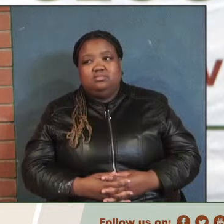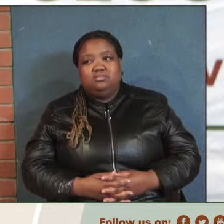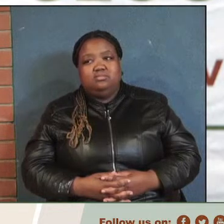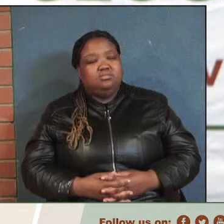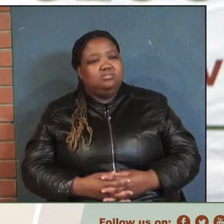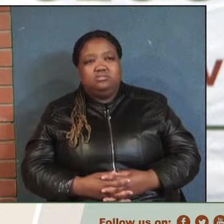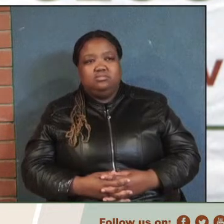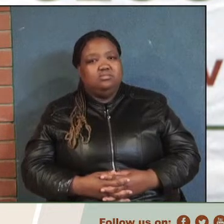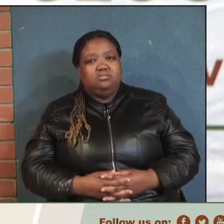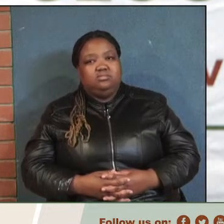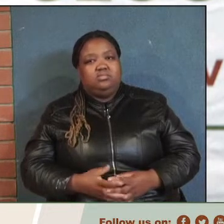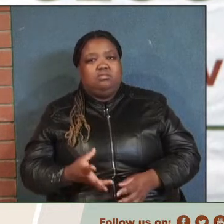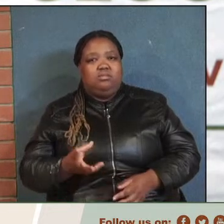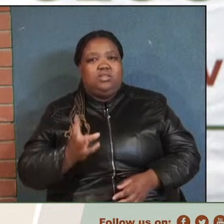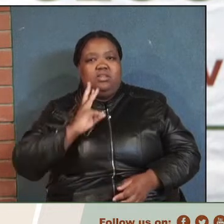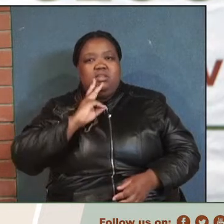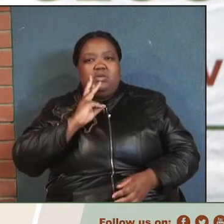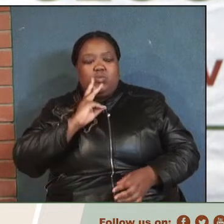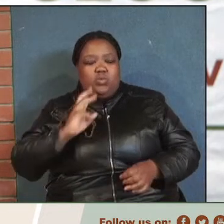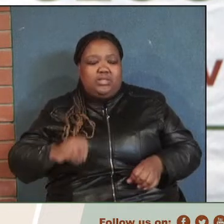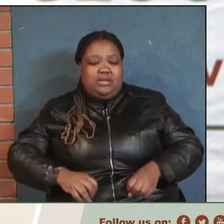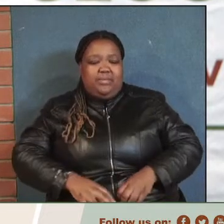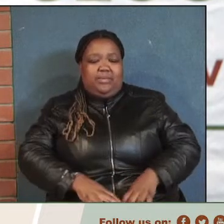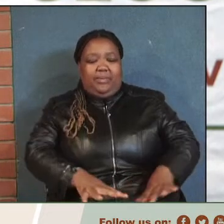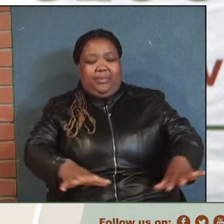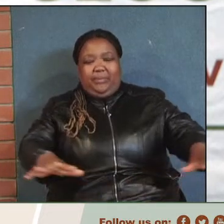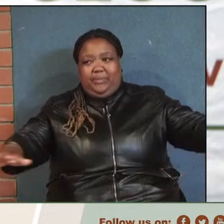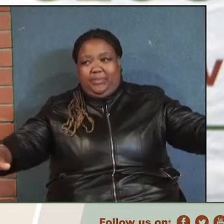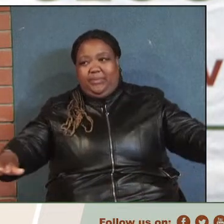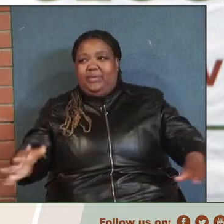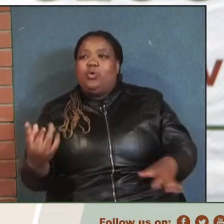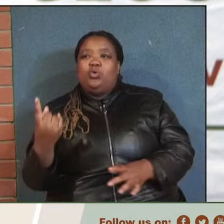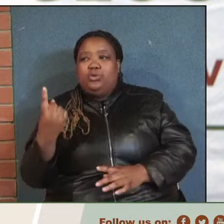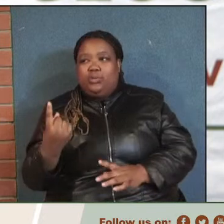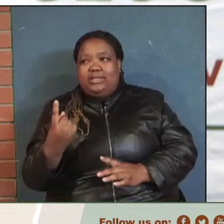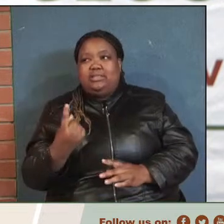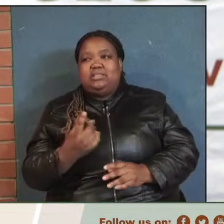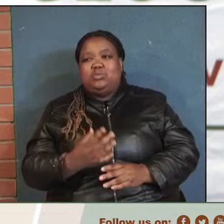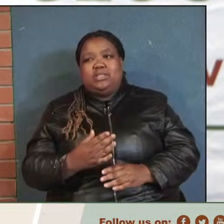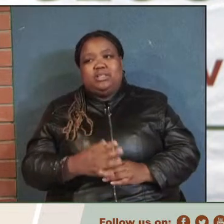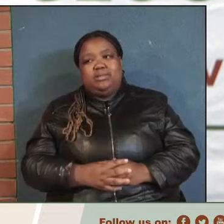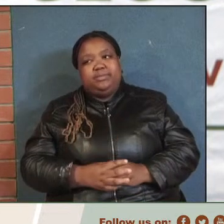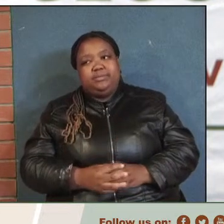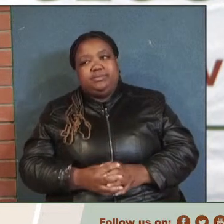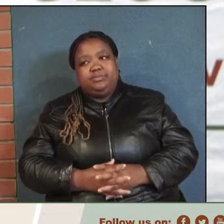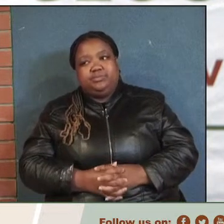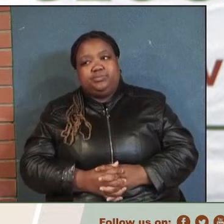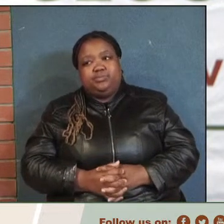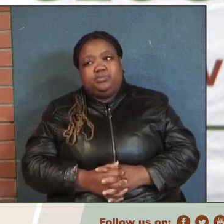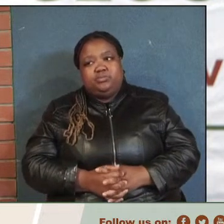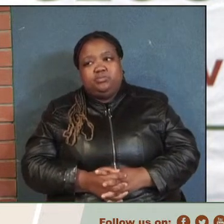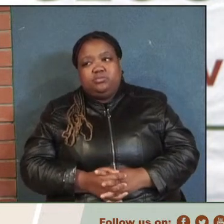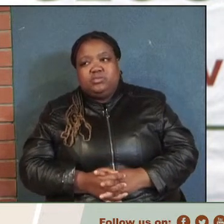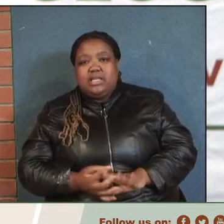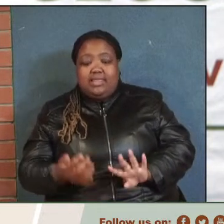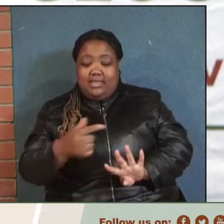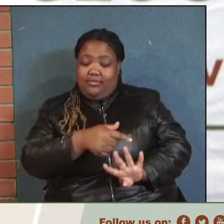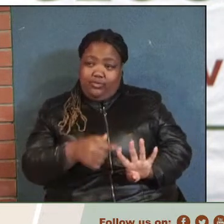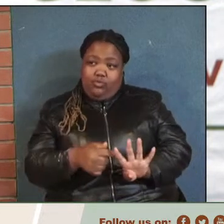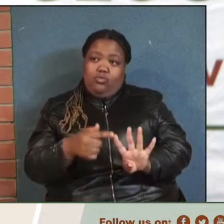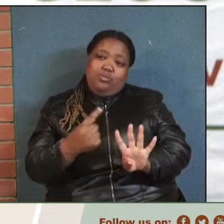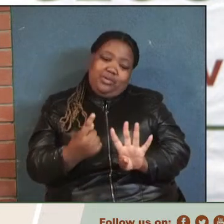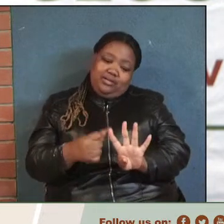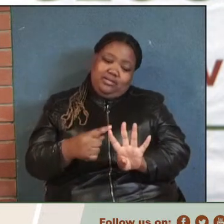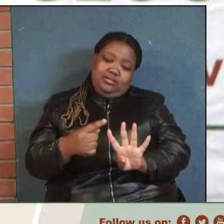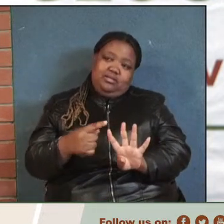Since there is an issue also with people giving away their phones into the box, please do give your educator to